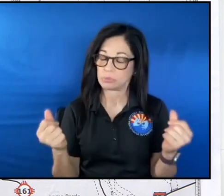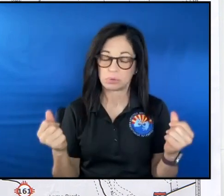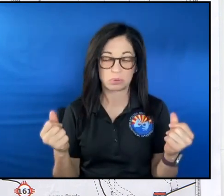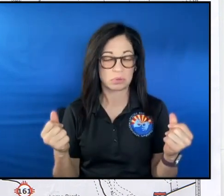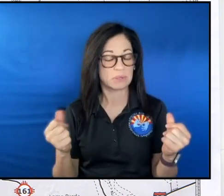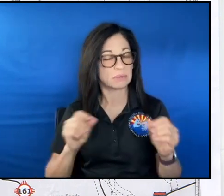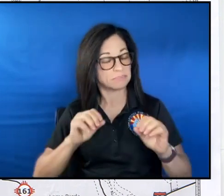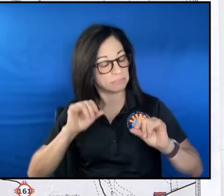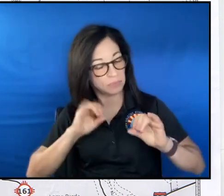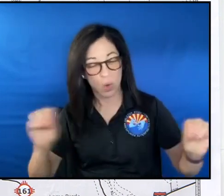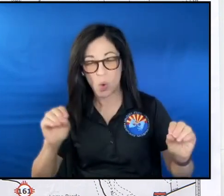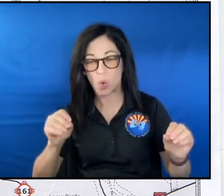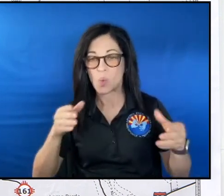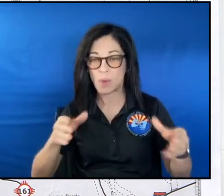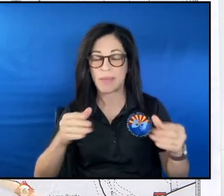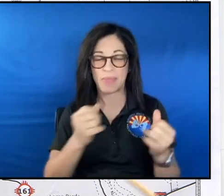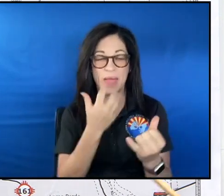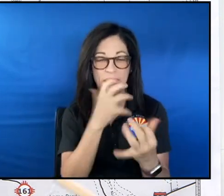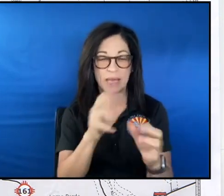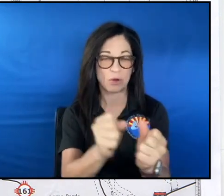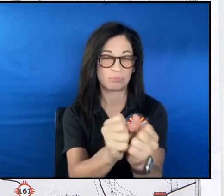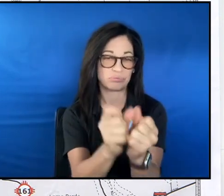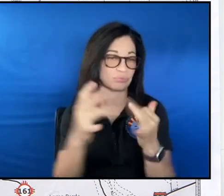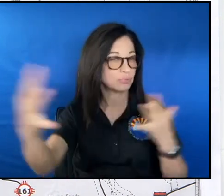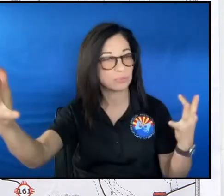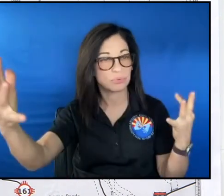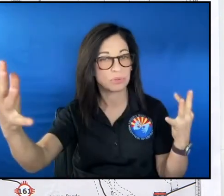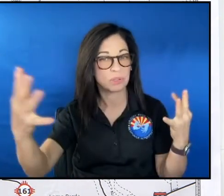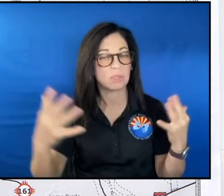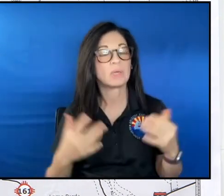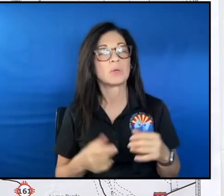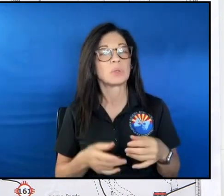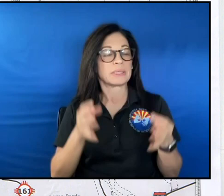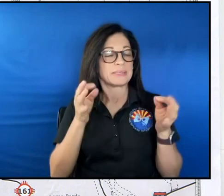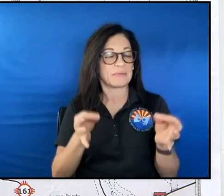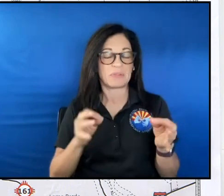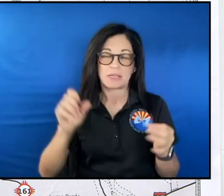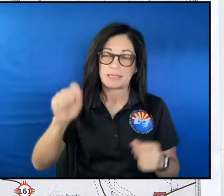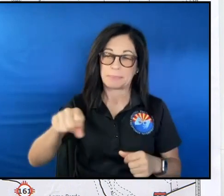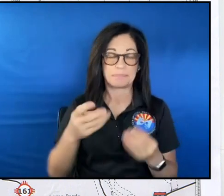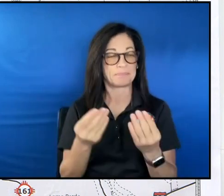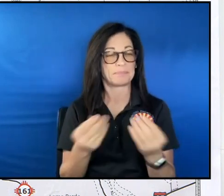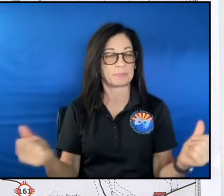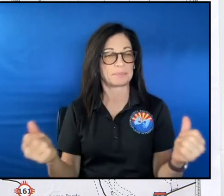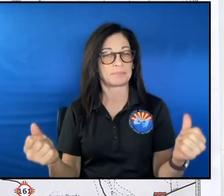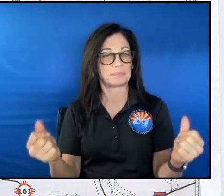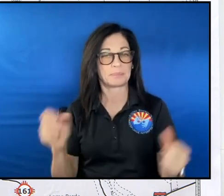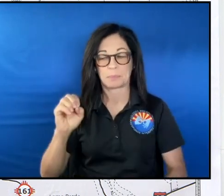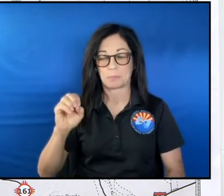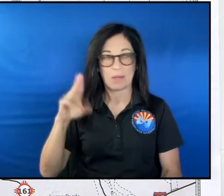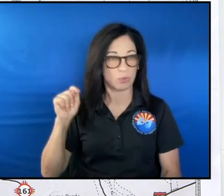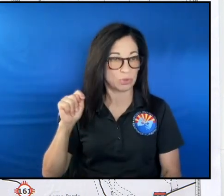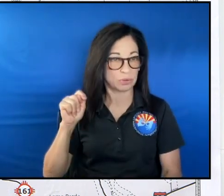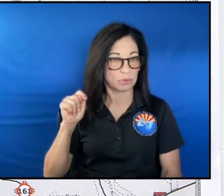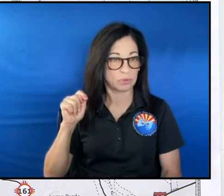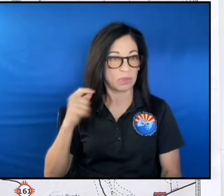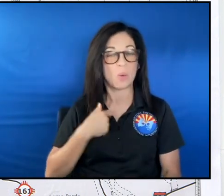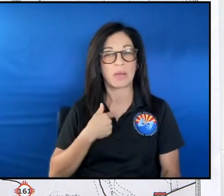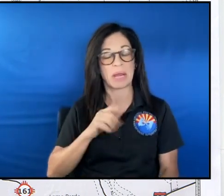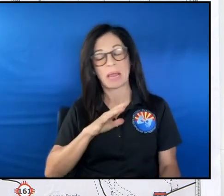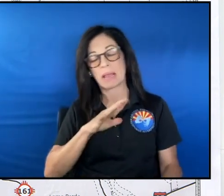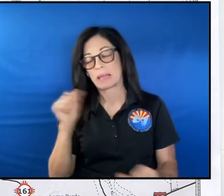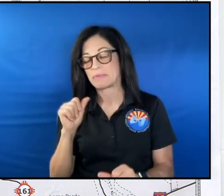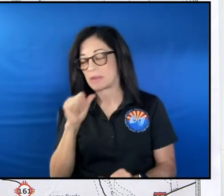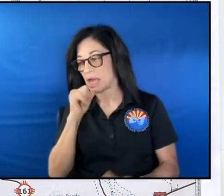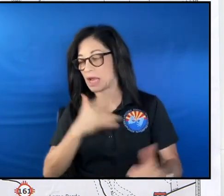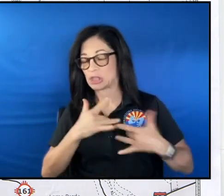heat or anything. And then that's when we definitely are able to call it out, and we could pretty much walk away and not be concerned with it. So I hope that